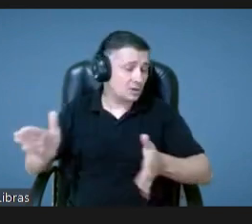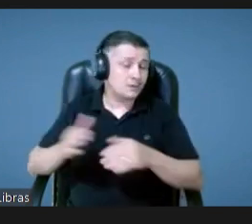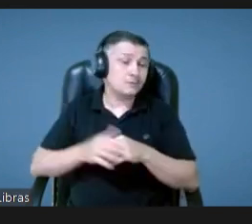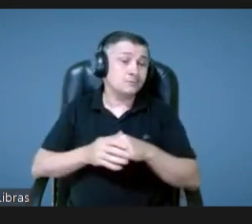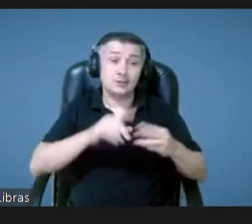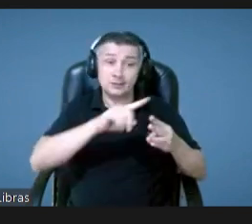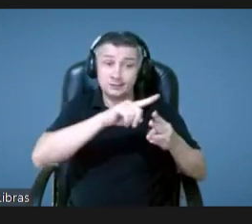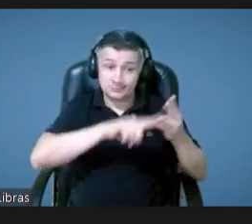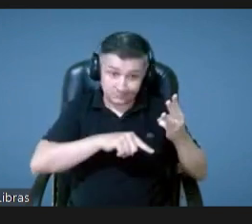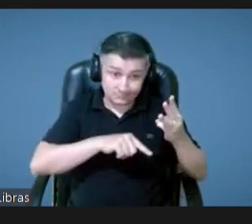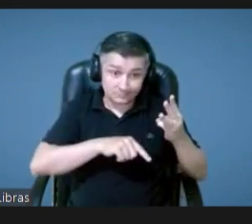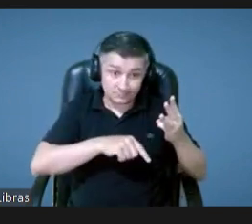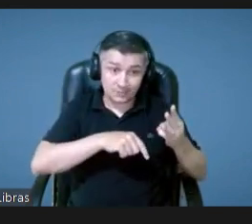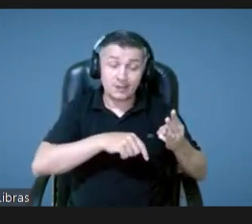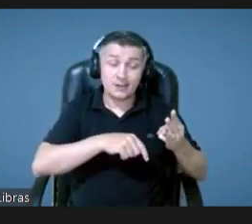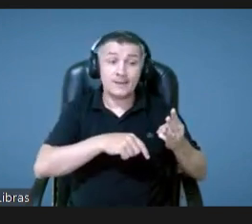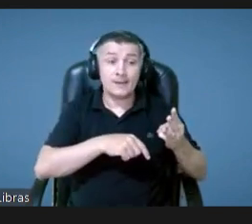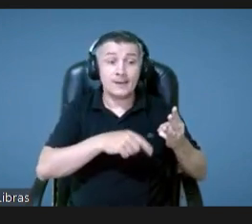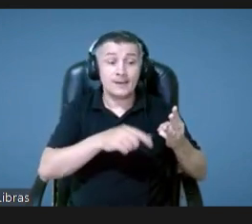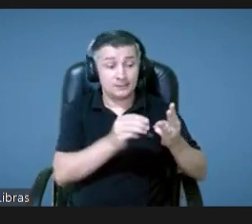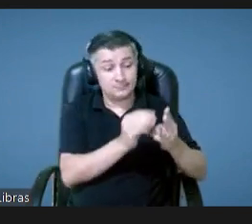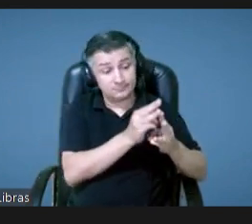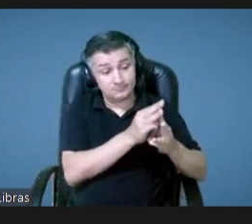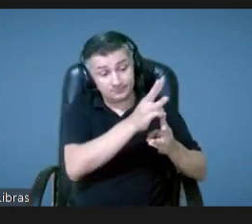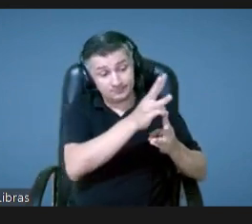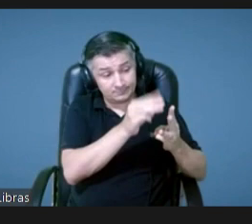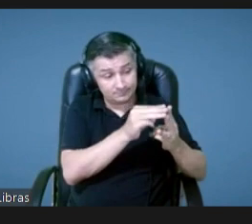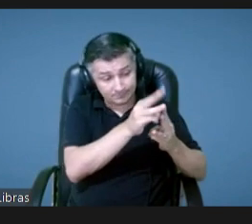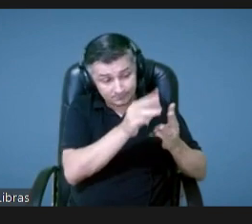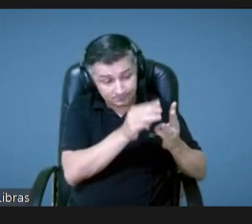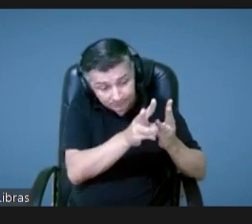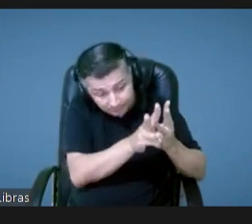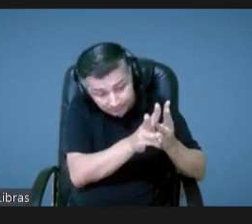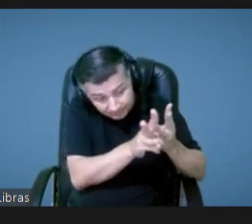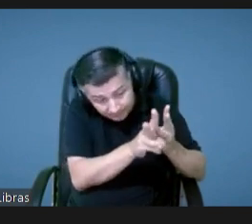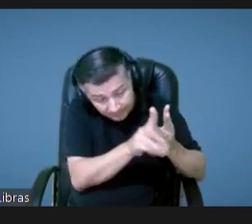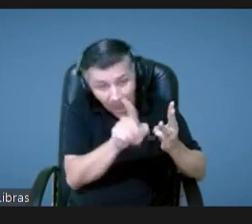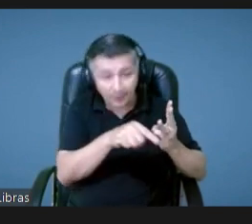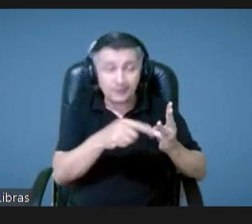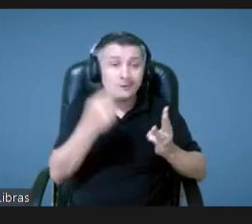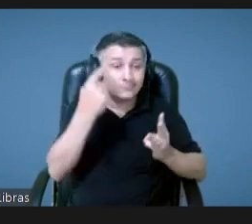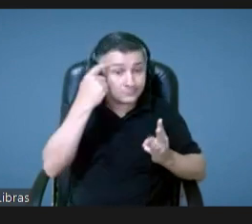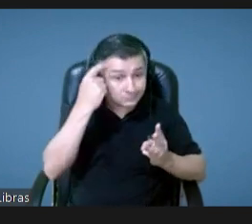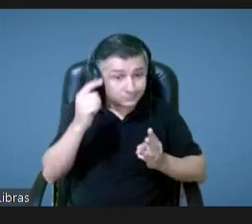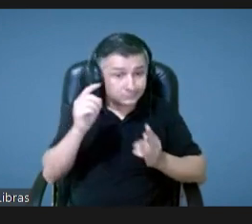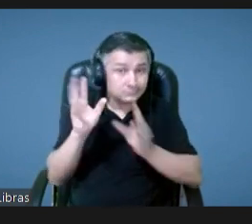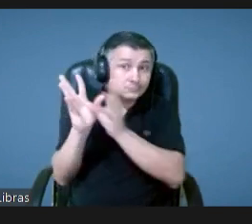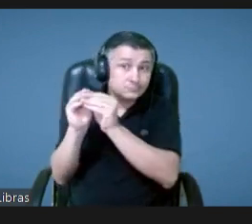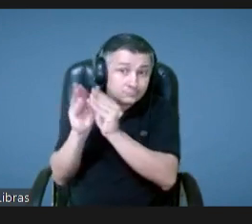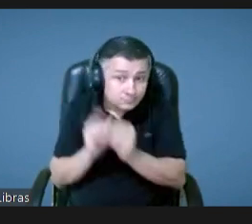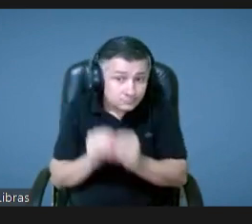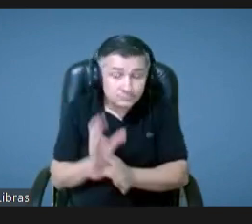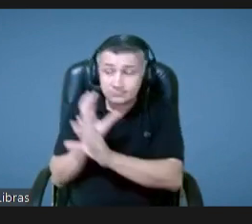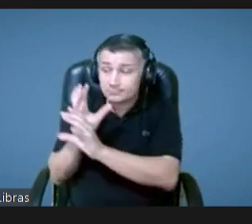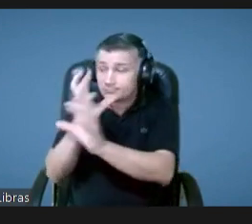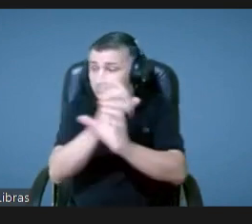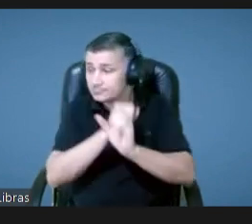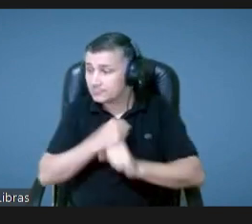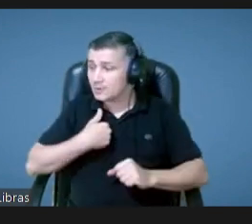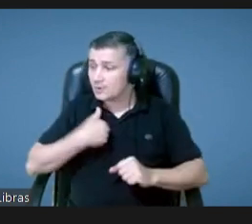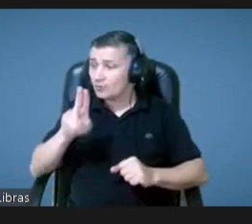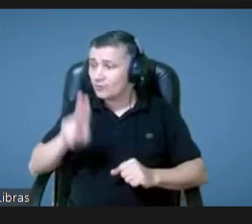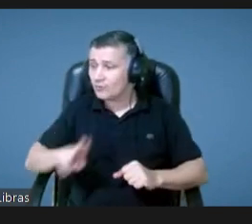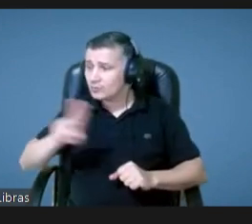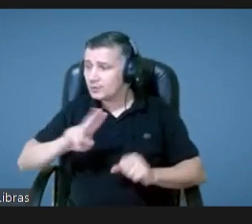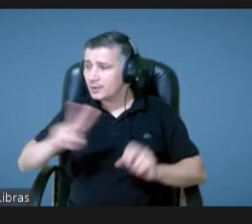sold in 2022. Whereas now, in 2023, we have to work with the POC